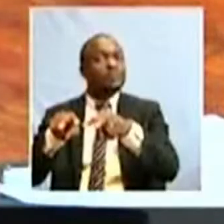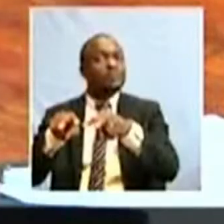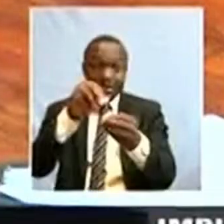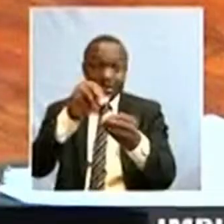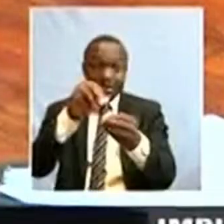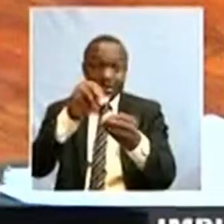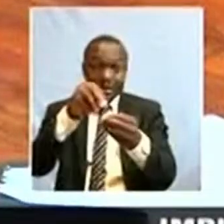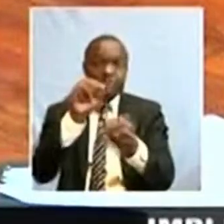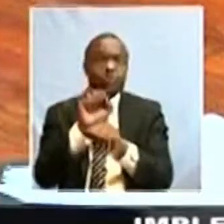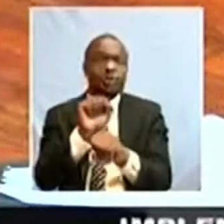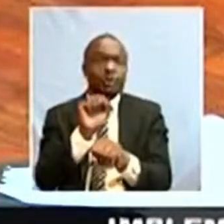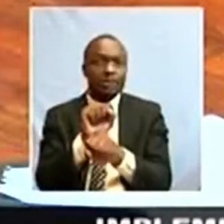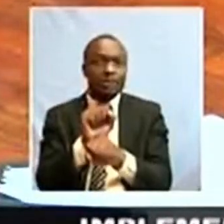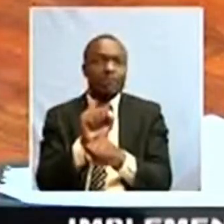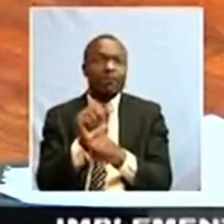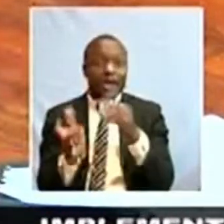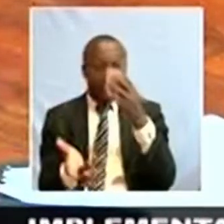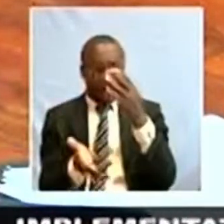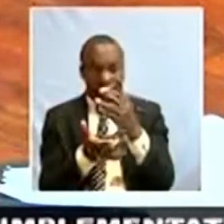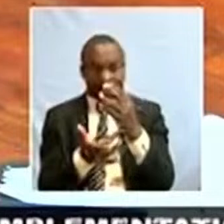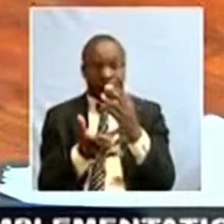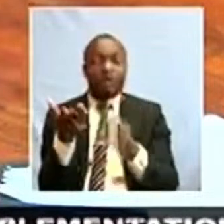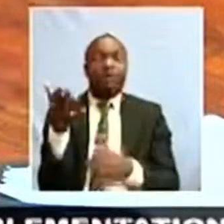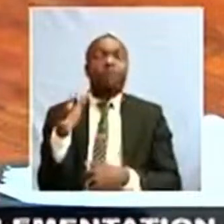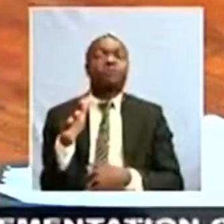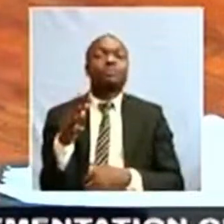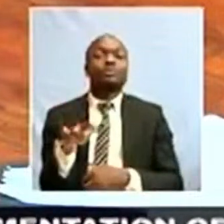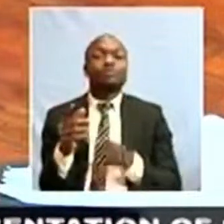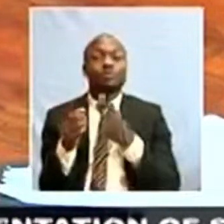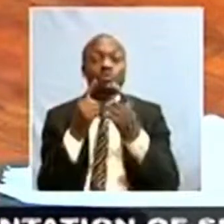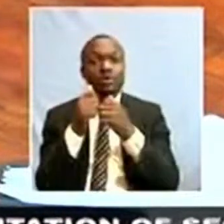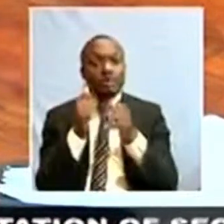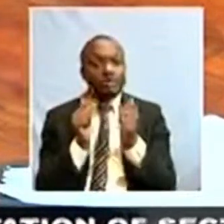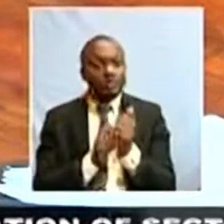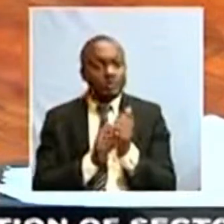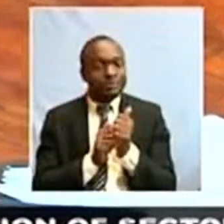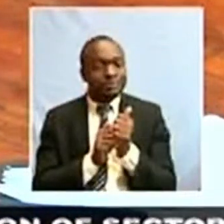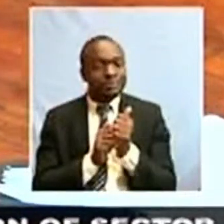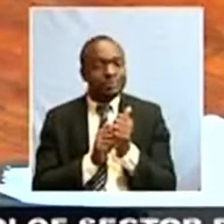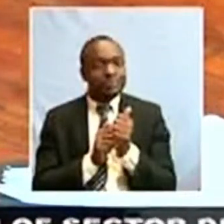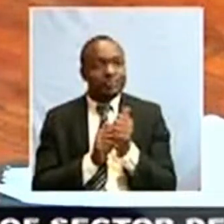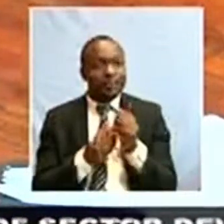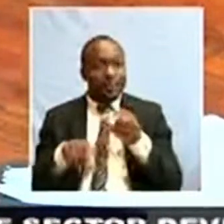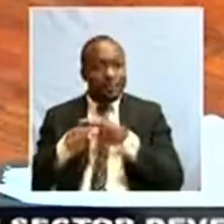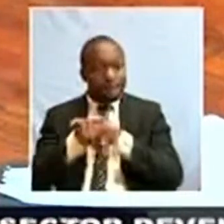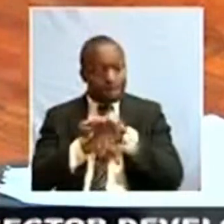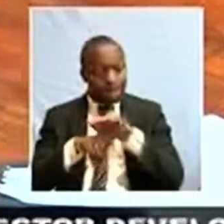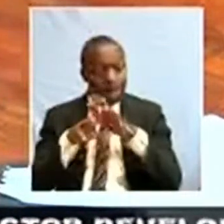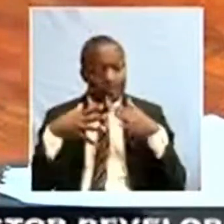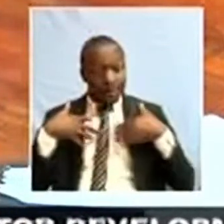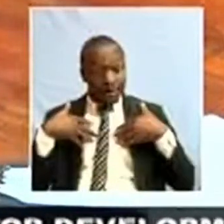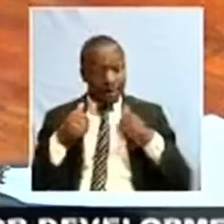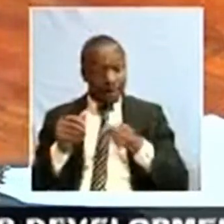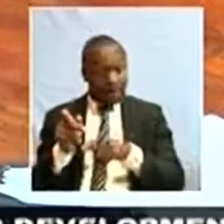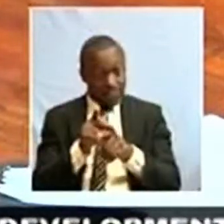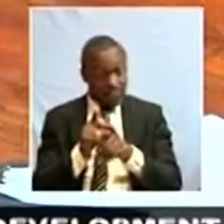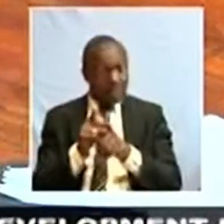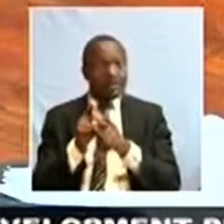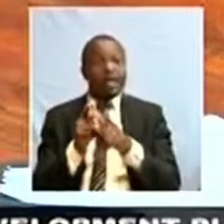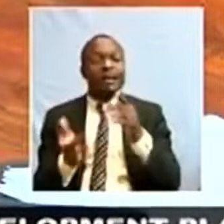are also technical in nature? We are talking about primary health care being a technical